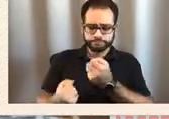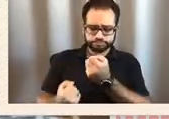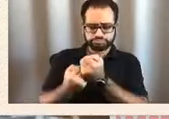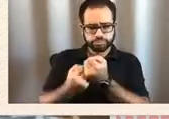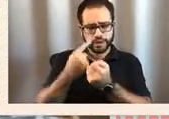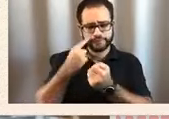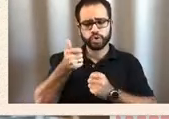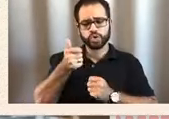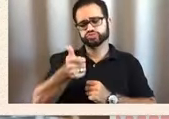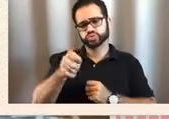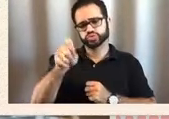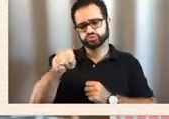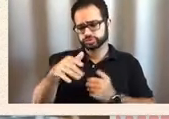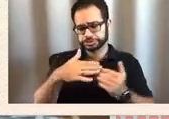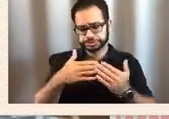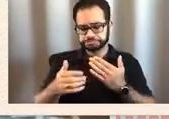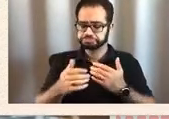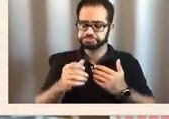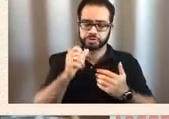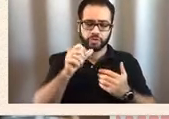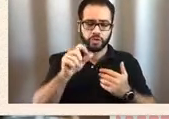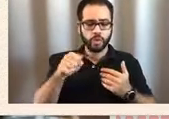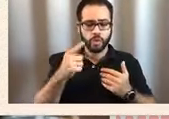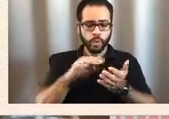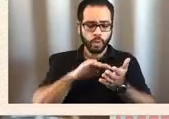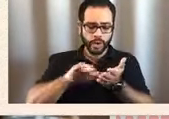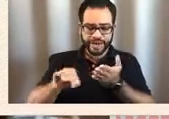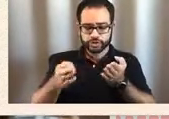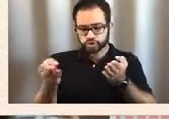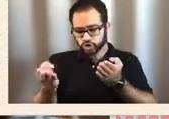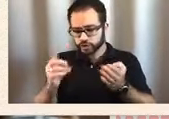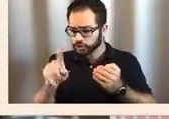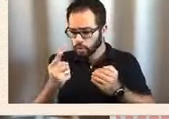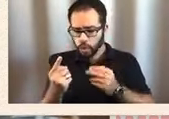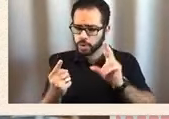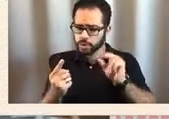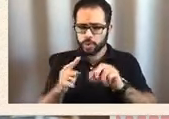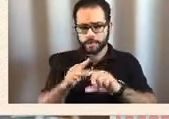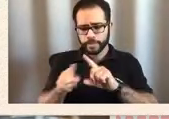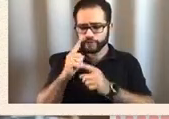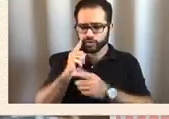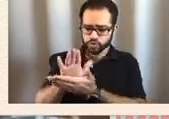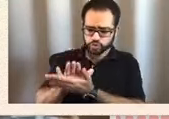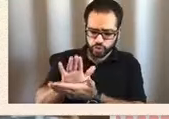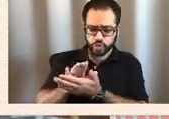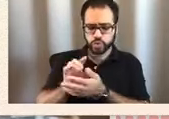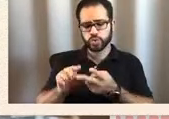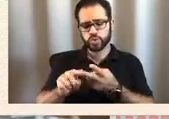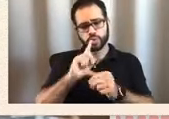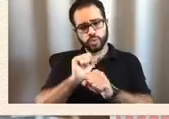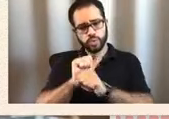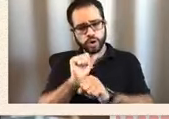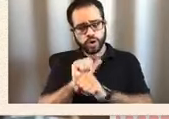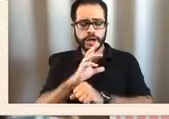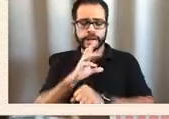waiver services, but for school, work, and the community as well.